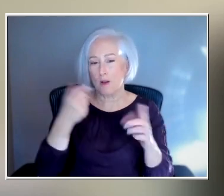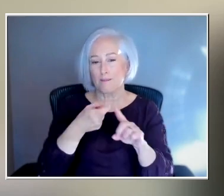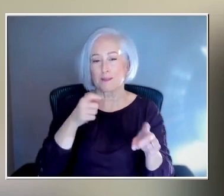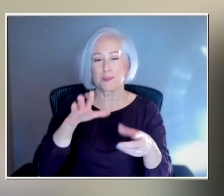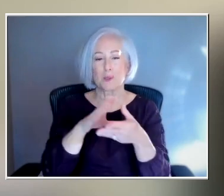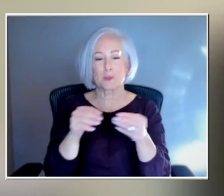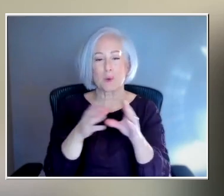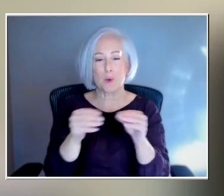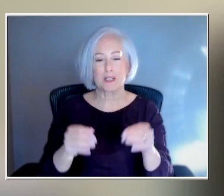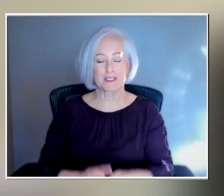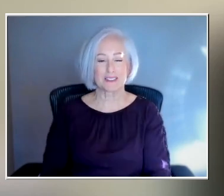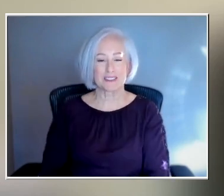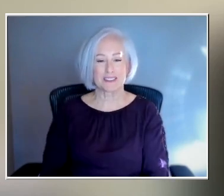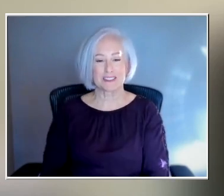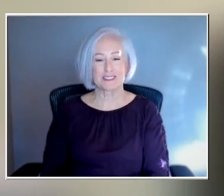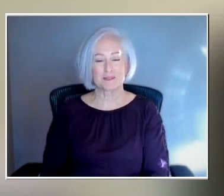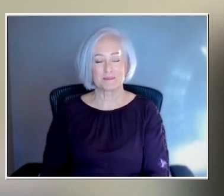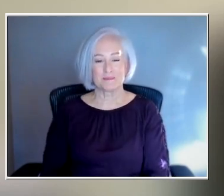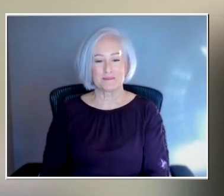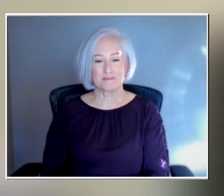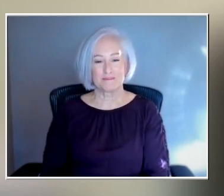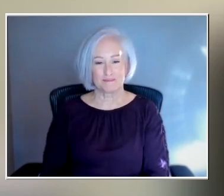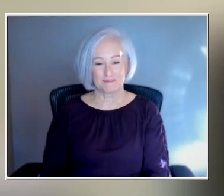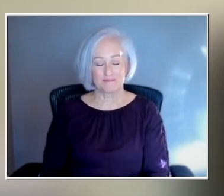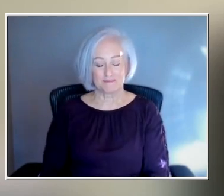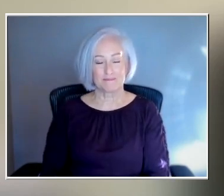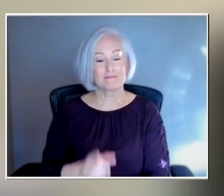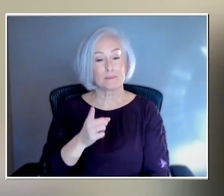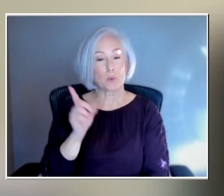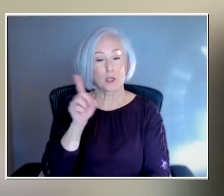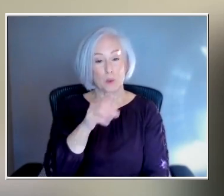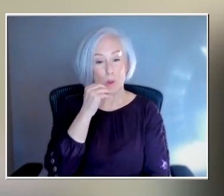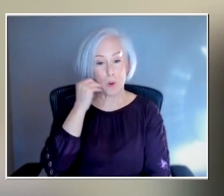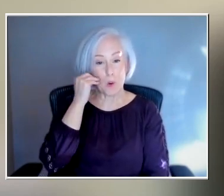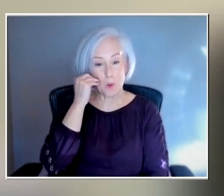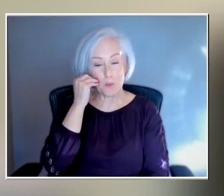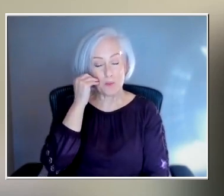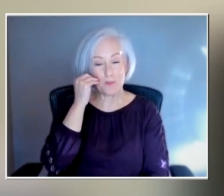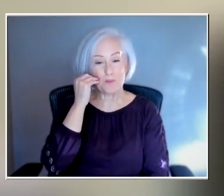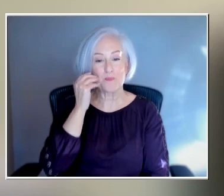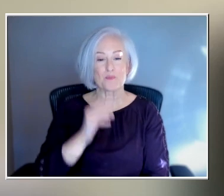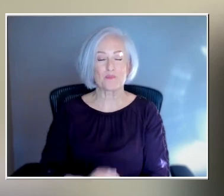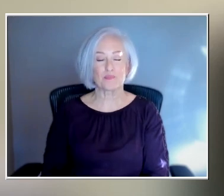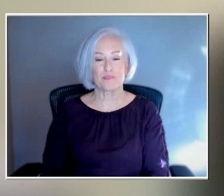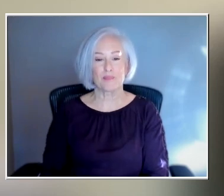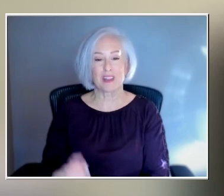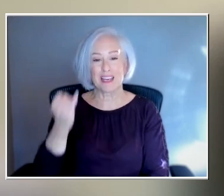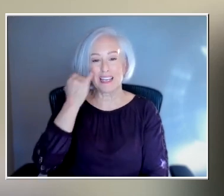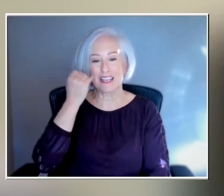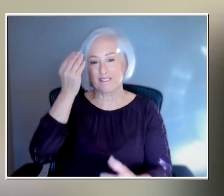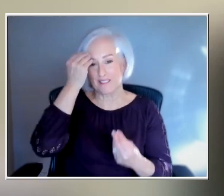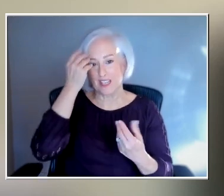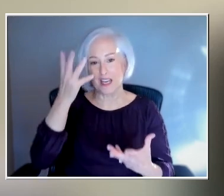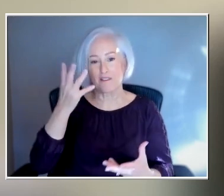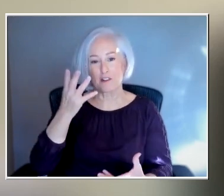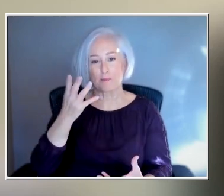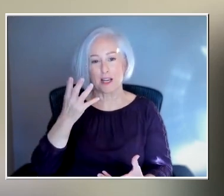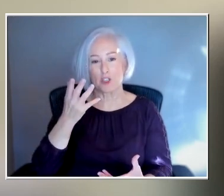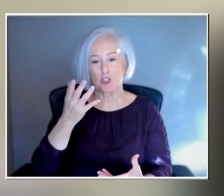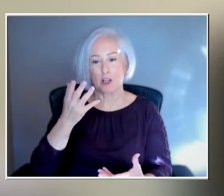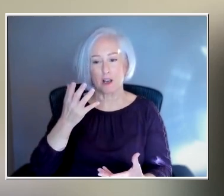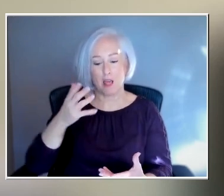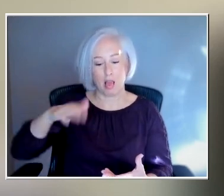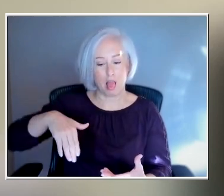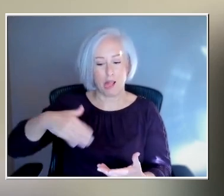I guess when you do go home, if the information has not been provided to you,